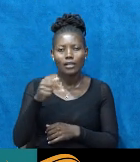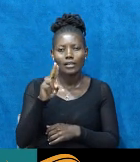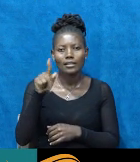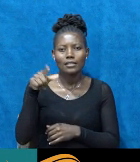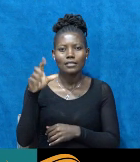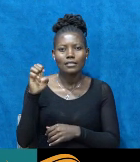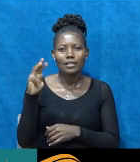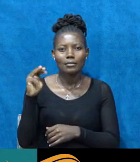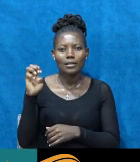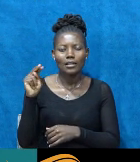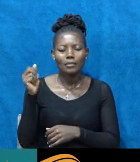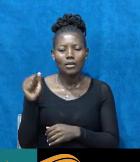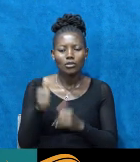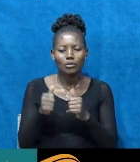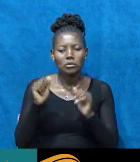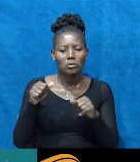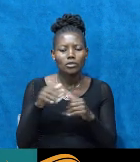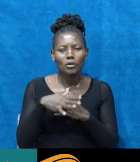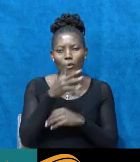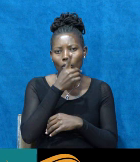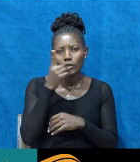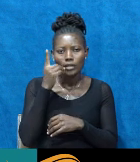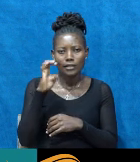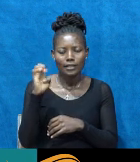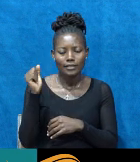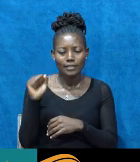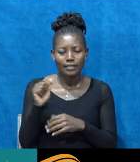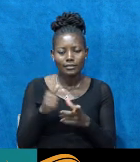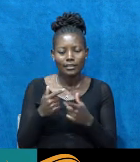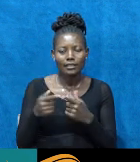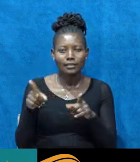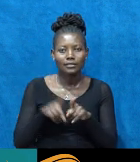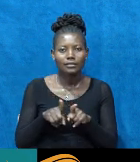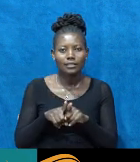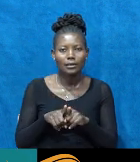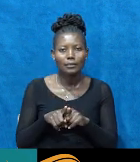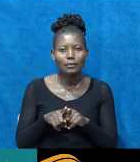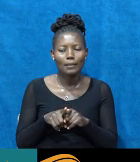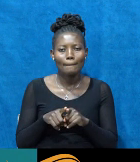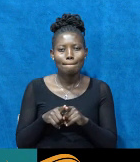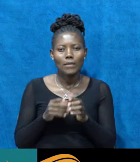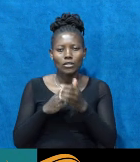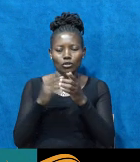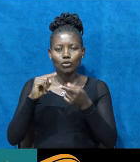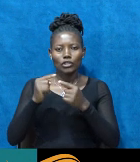the cells, and then they also impact injuries? Let's say